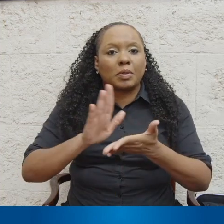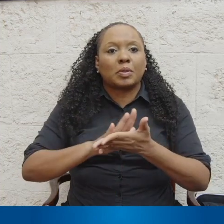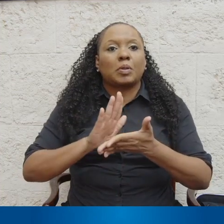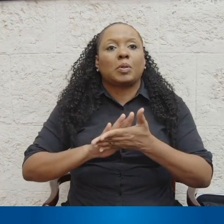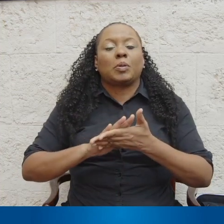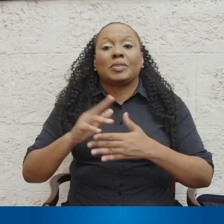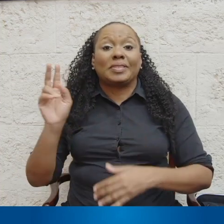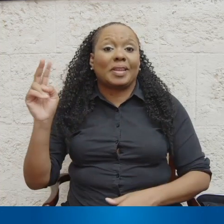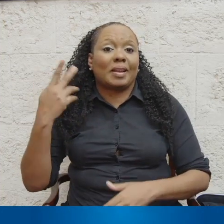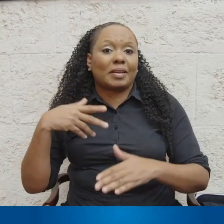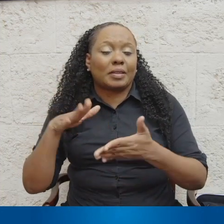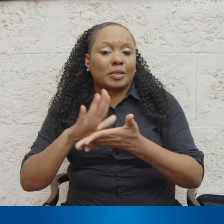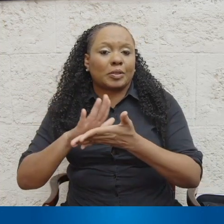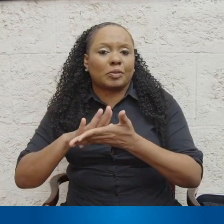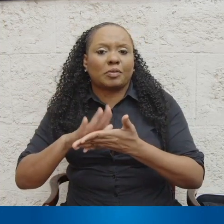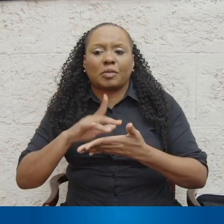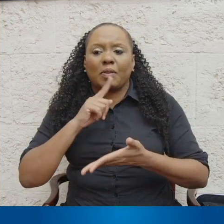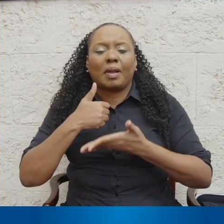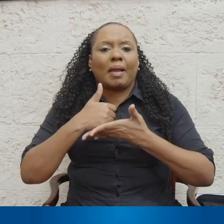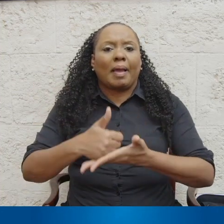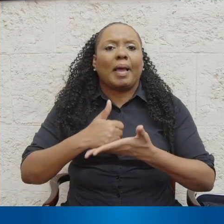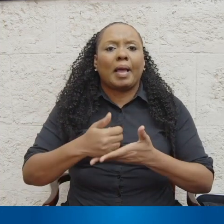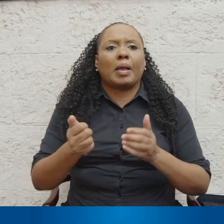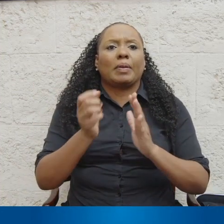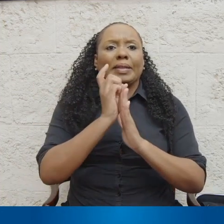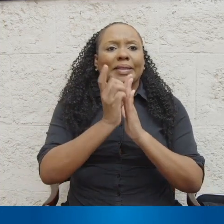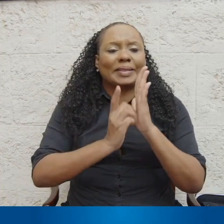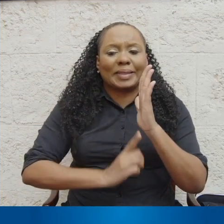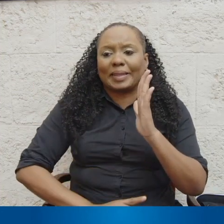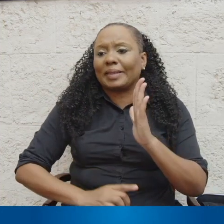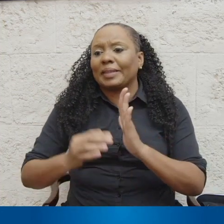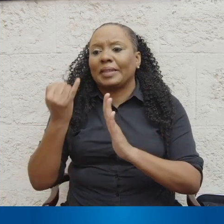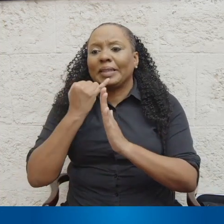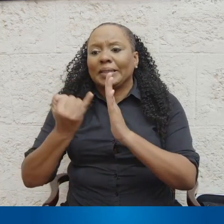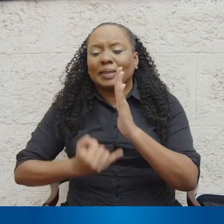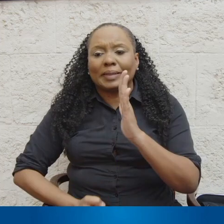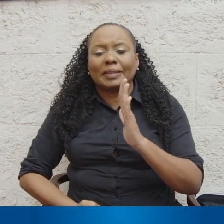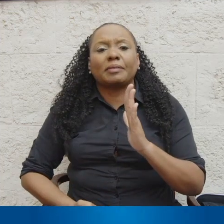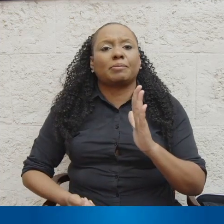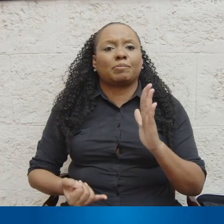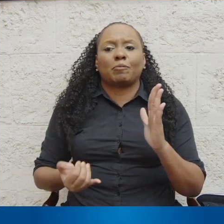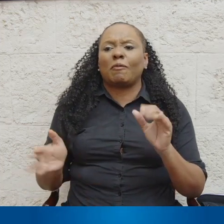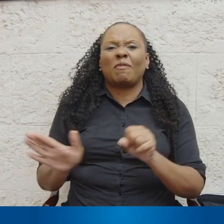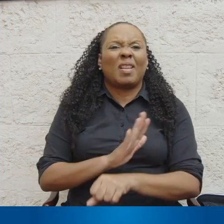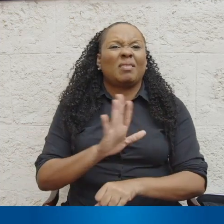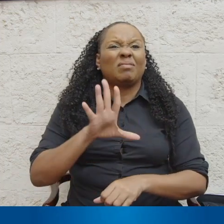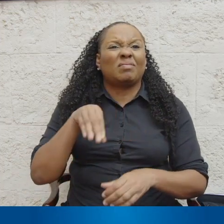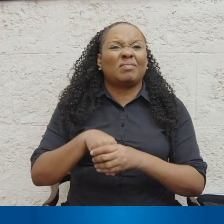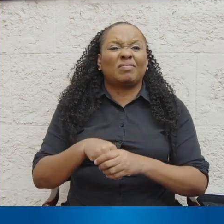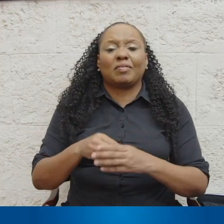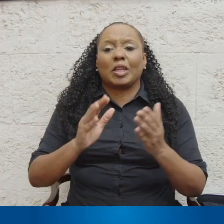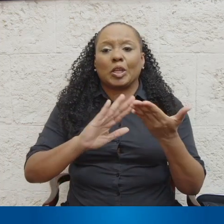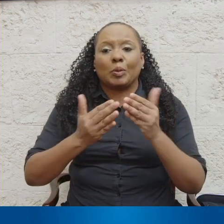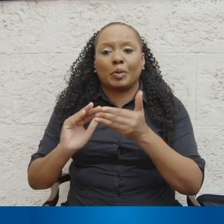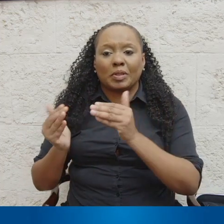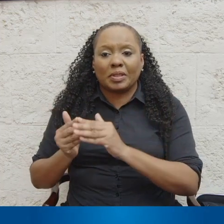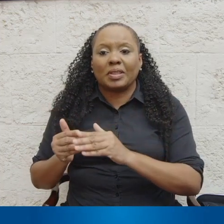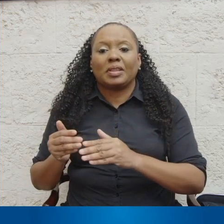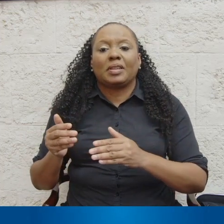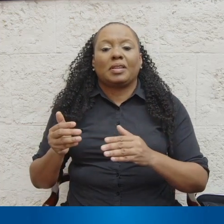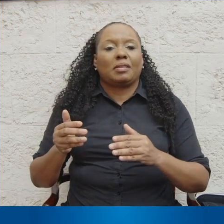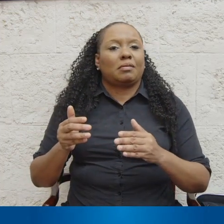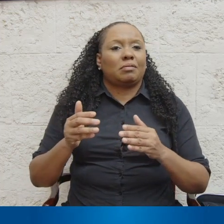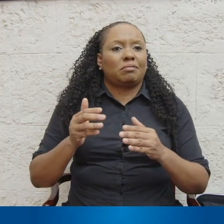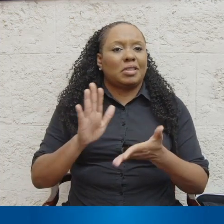to be able to help them to do their designs so that we again have a full involvement of community and schools.